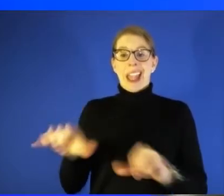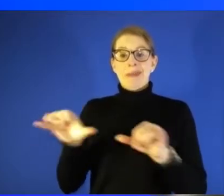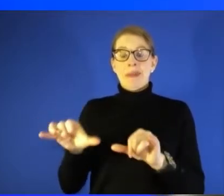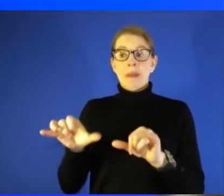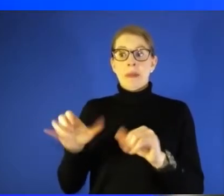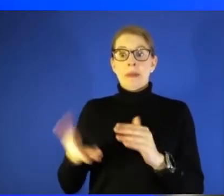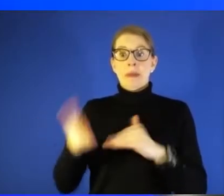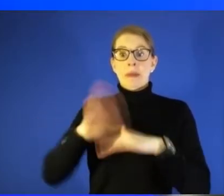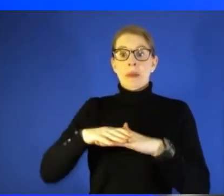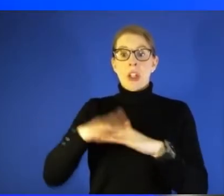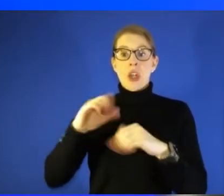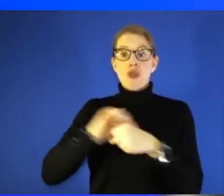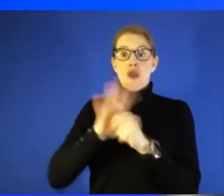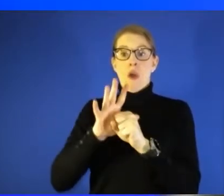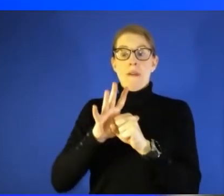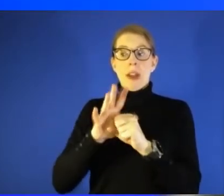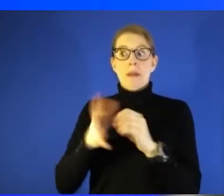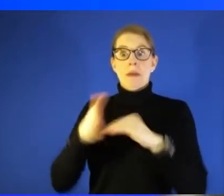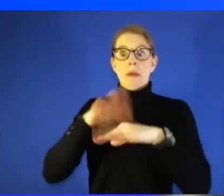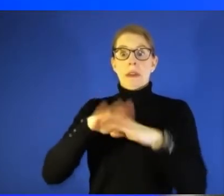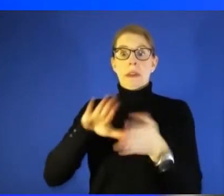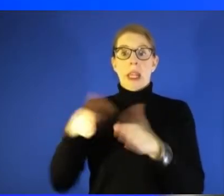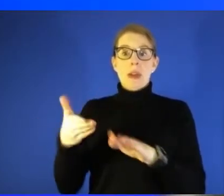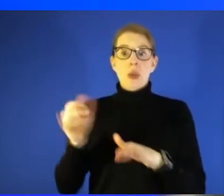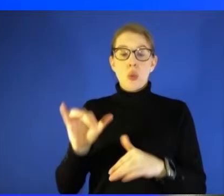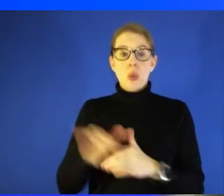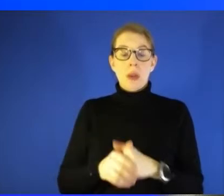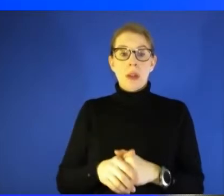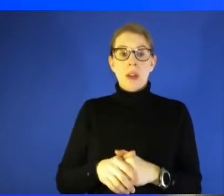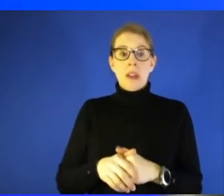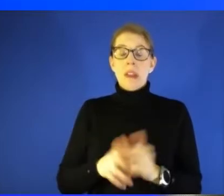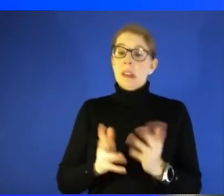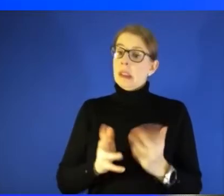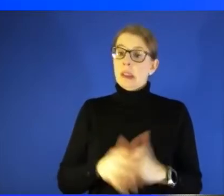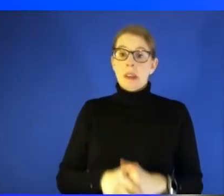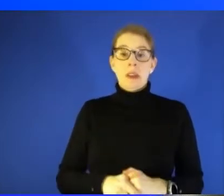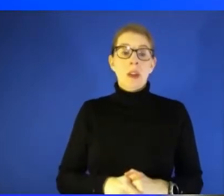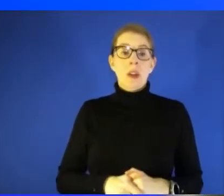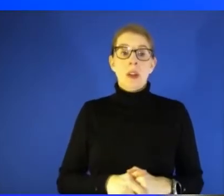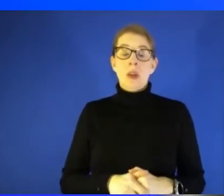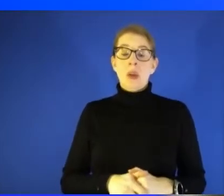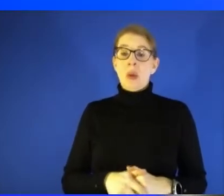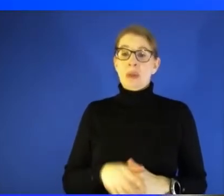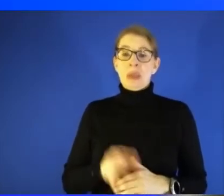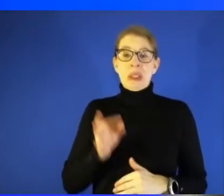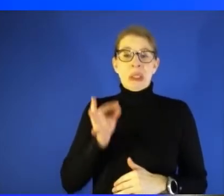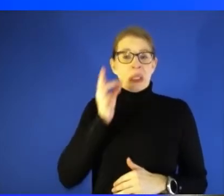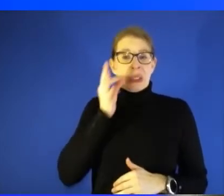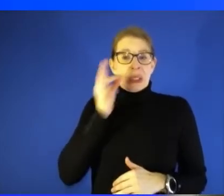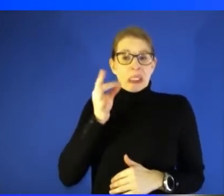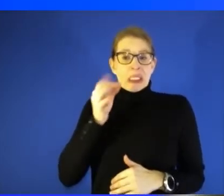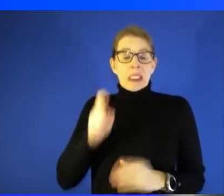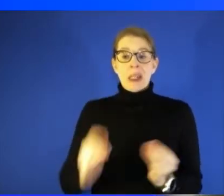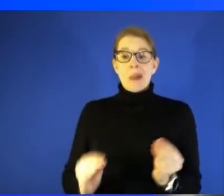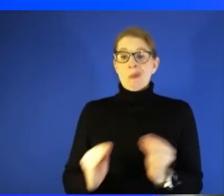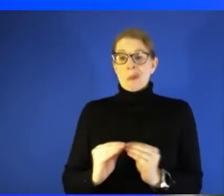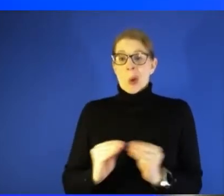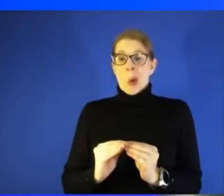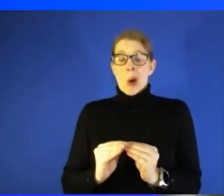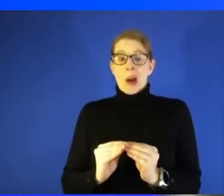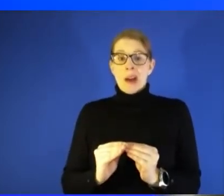that. But so, like I said before, we're right on the cusp of needing more capacity. And the only reason that we're able to get